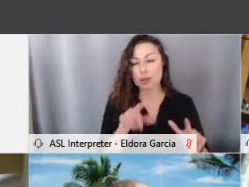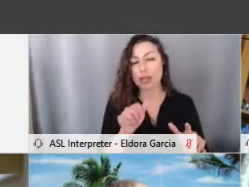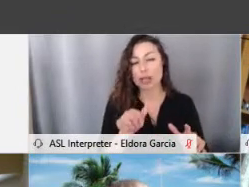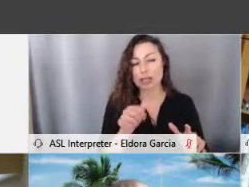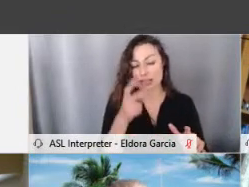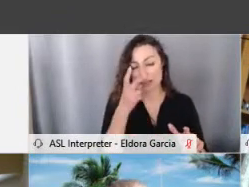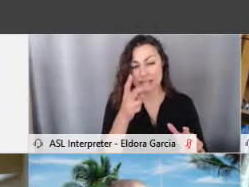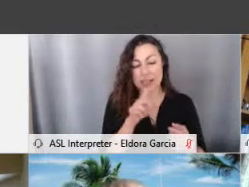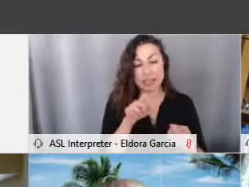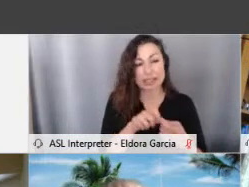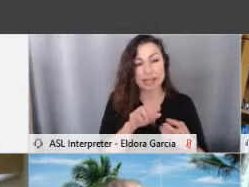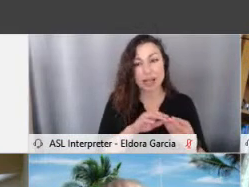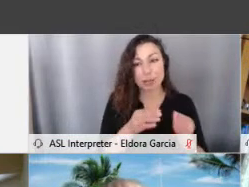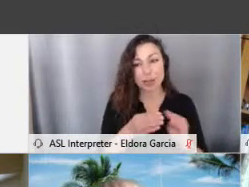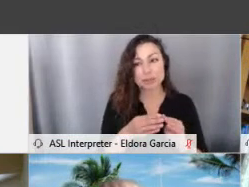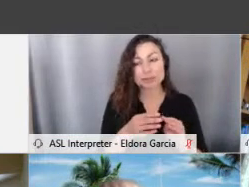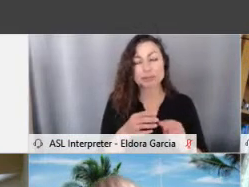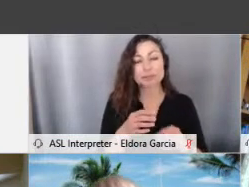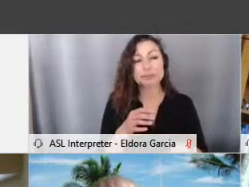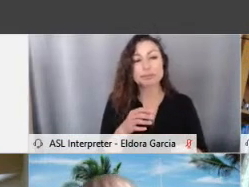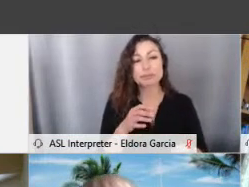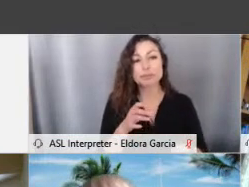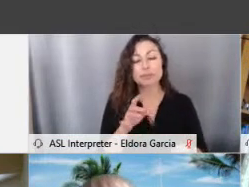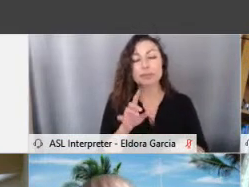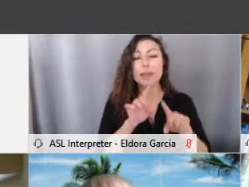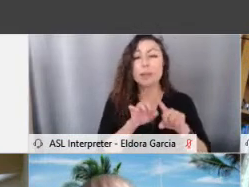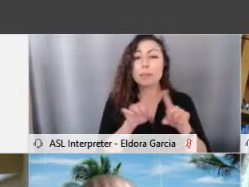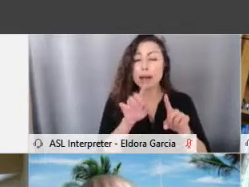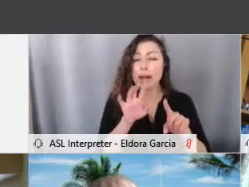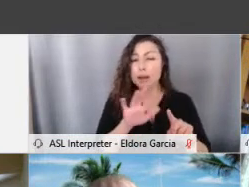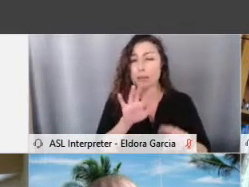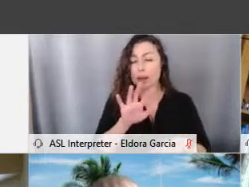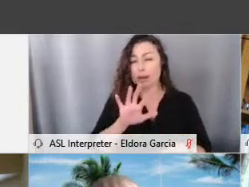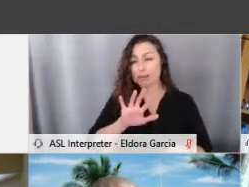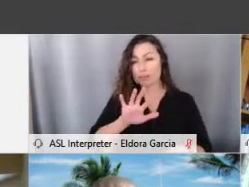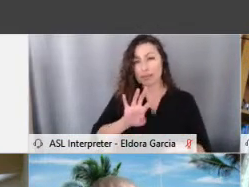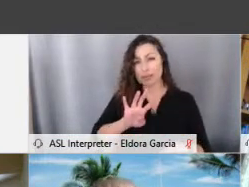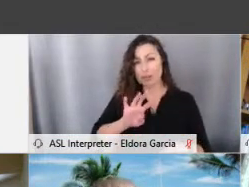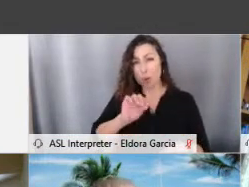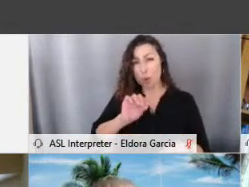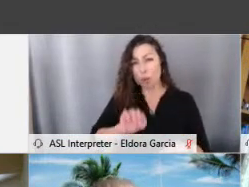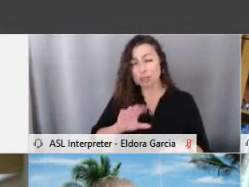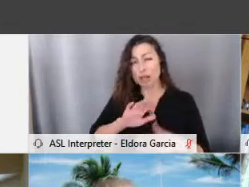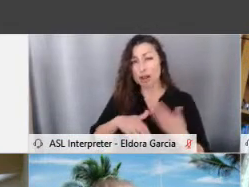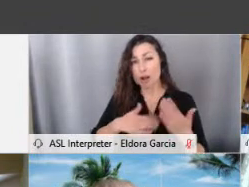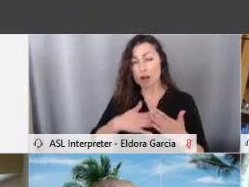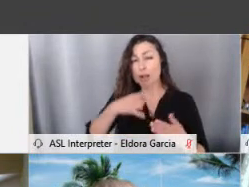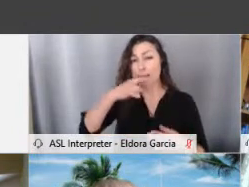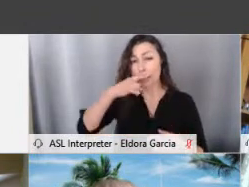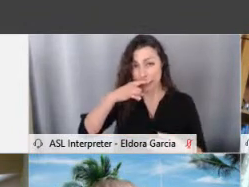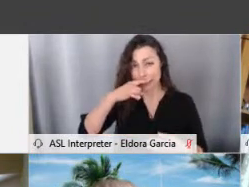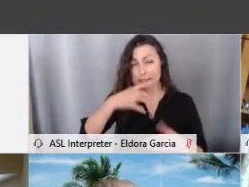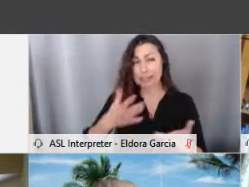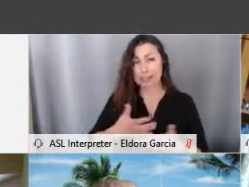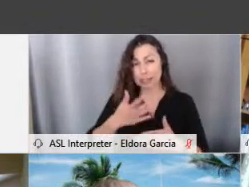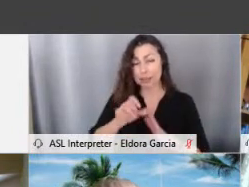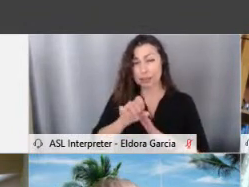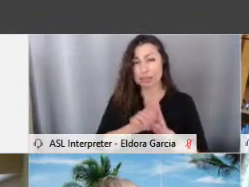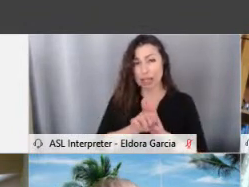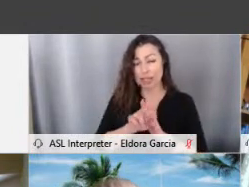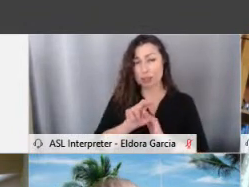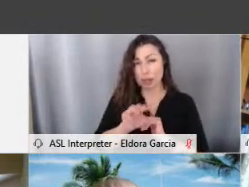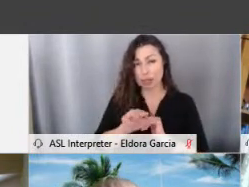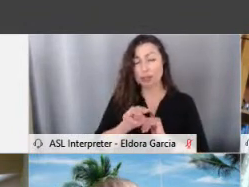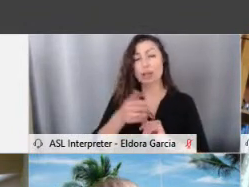you exact numbers, but about 54% of all kids in the state of New